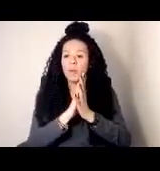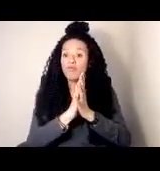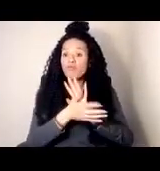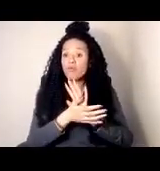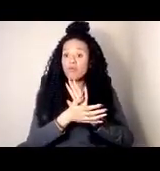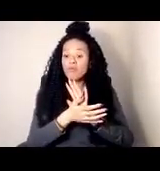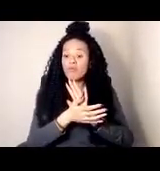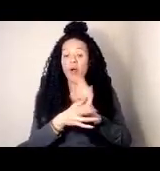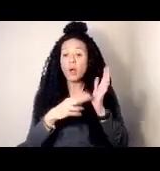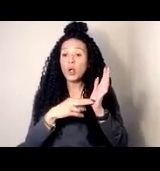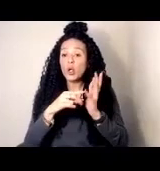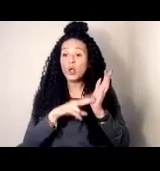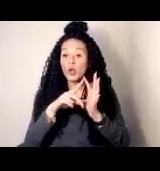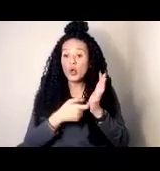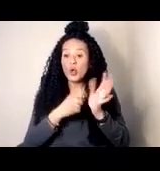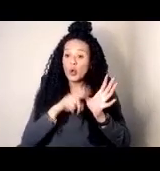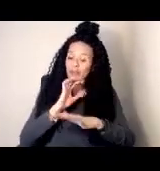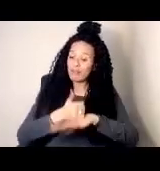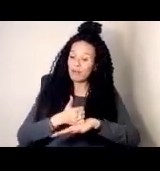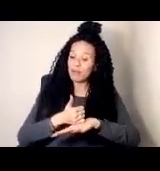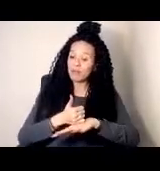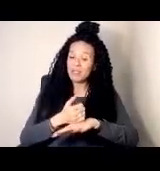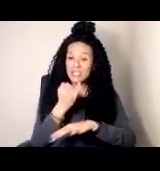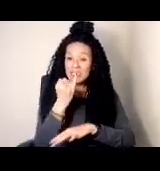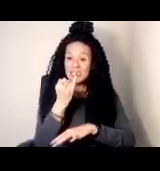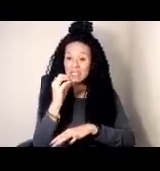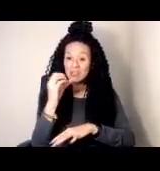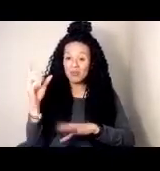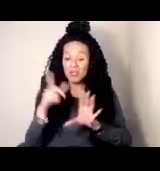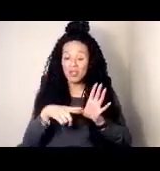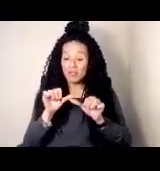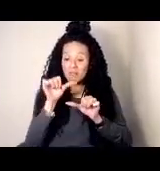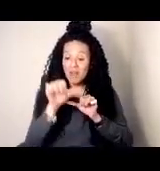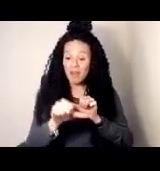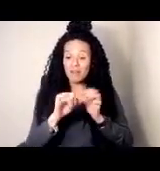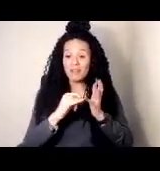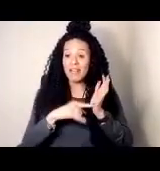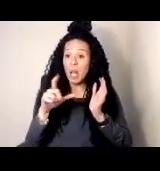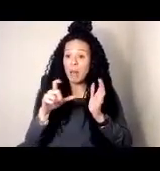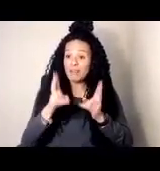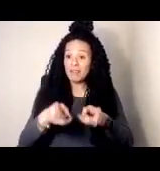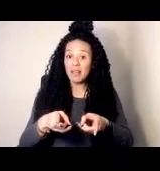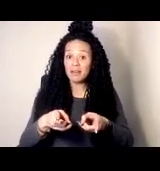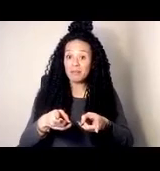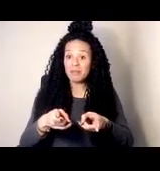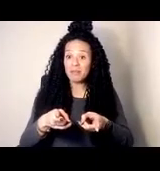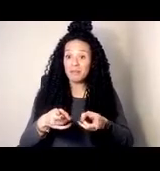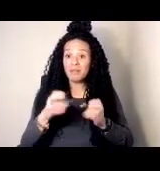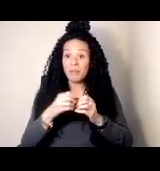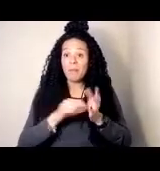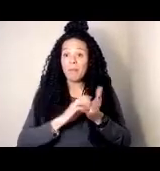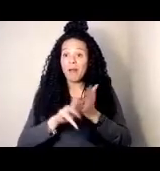nunnery, which was founded there 600 years after Columba's death by Bethelk, the Black